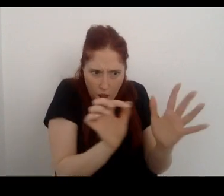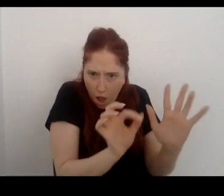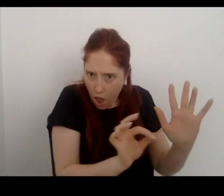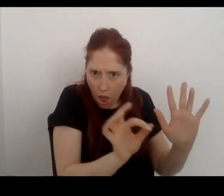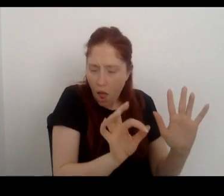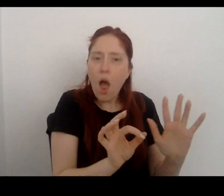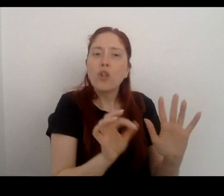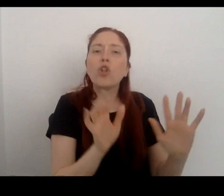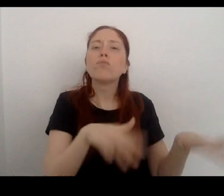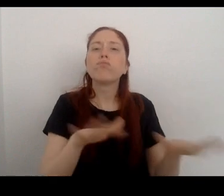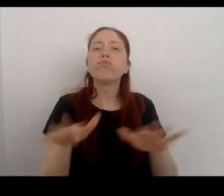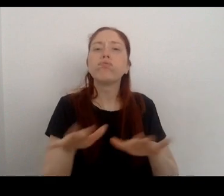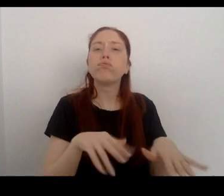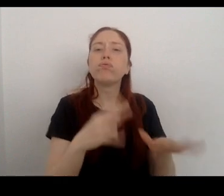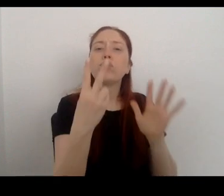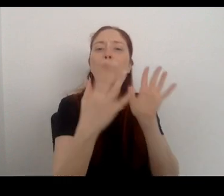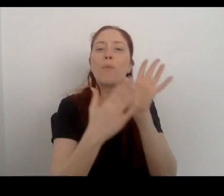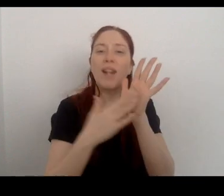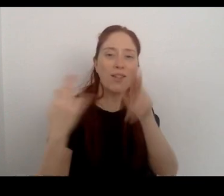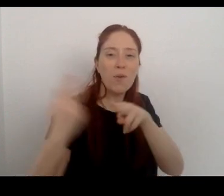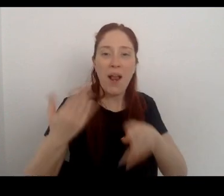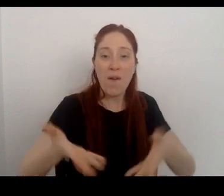Okay. Let's get into it.